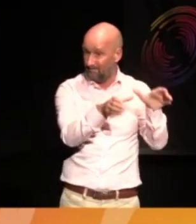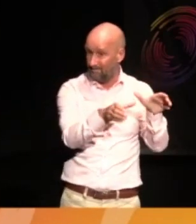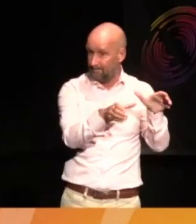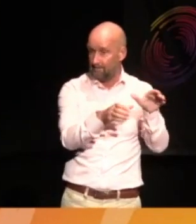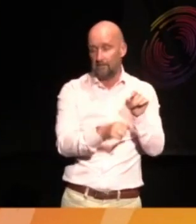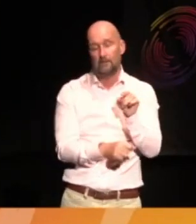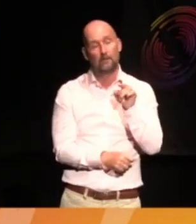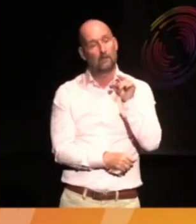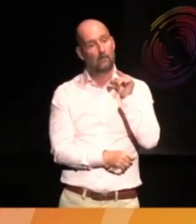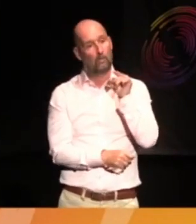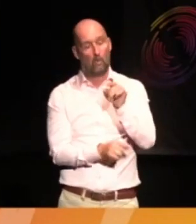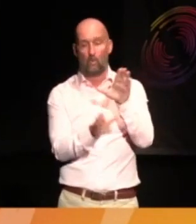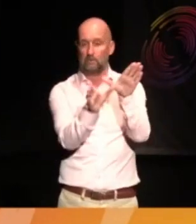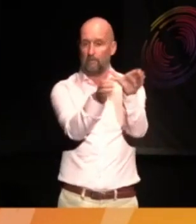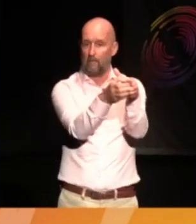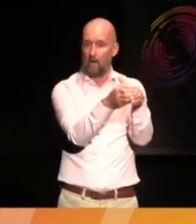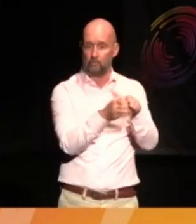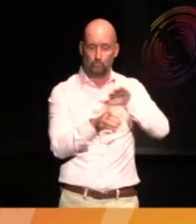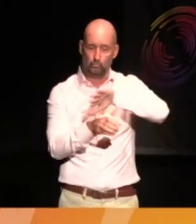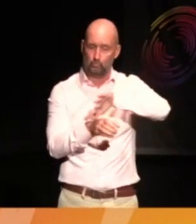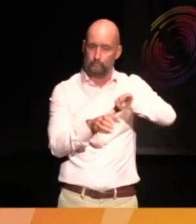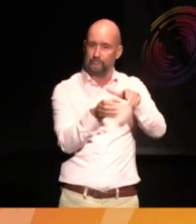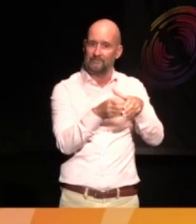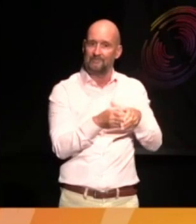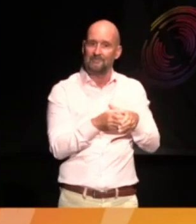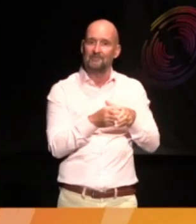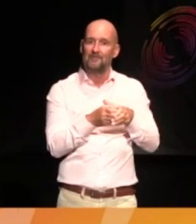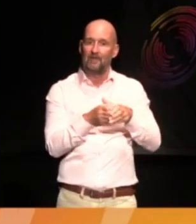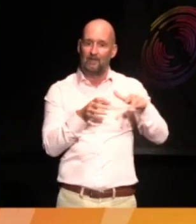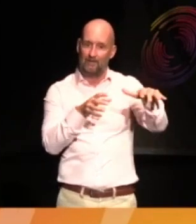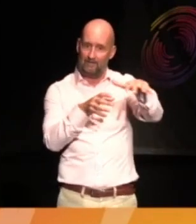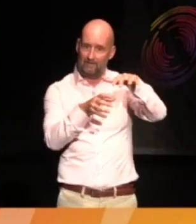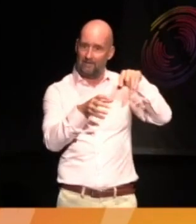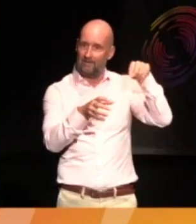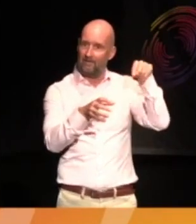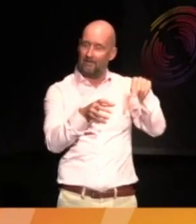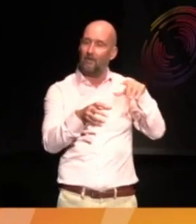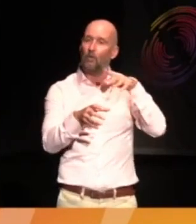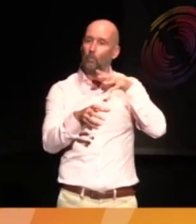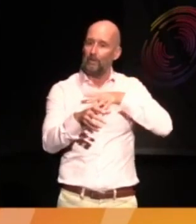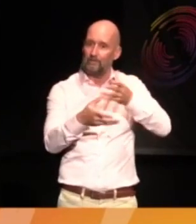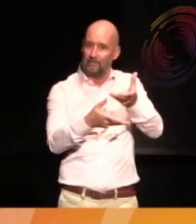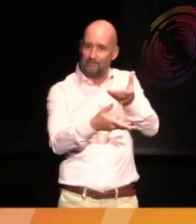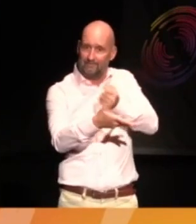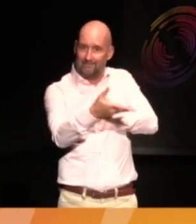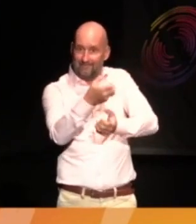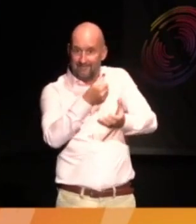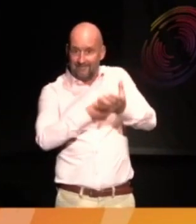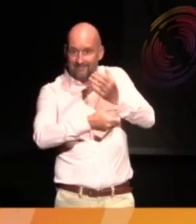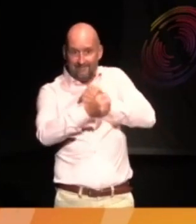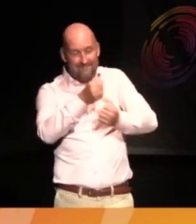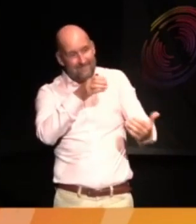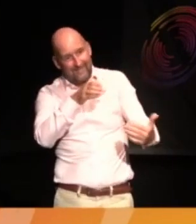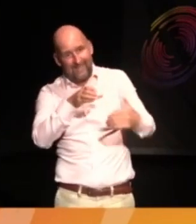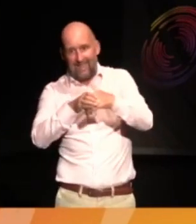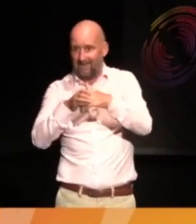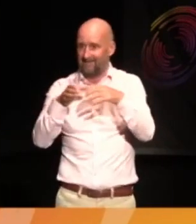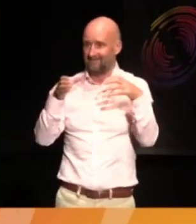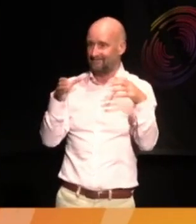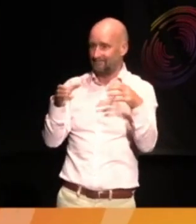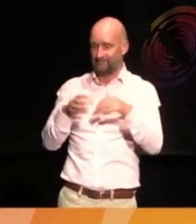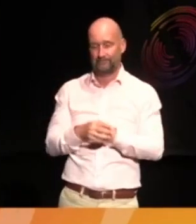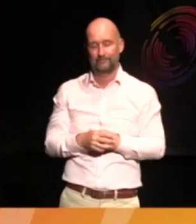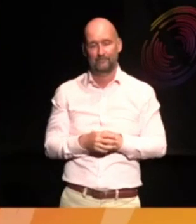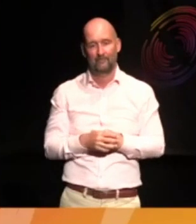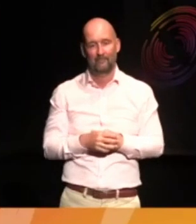within these margins, within these areas, within these outskirts, that we actually need to pull people in. And often it is